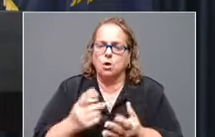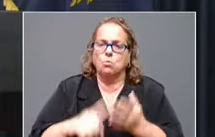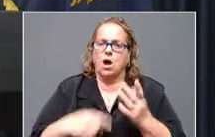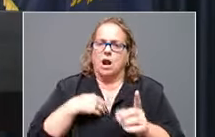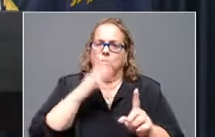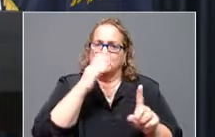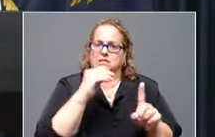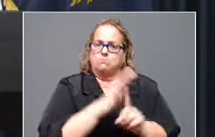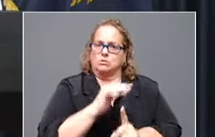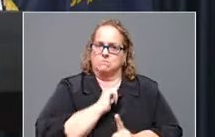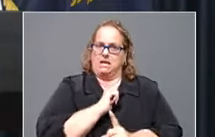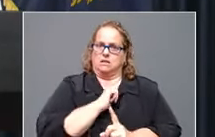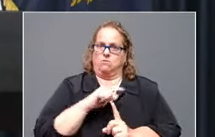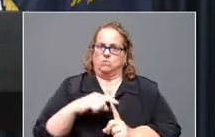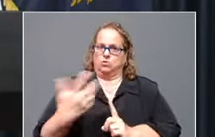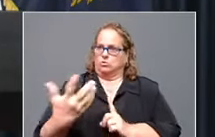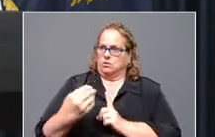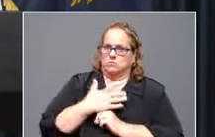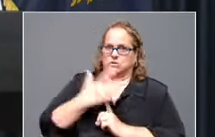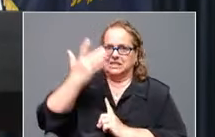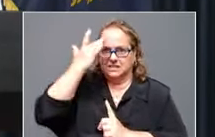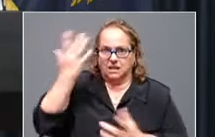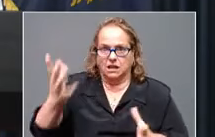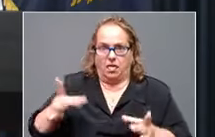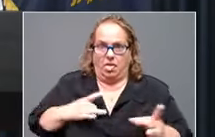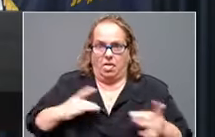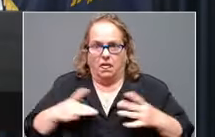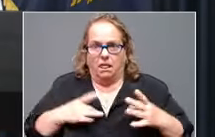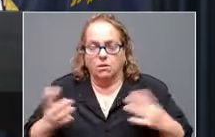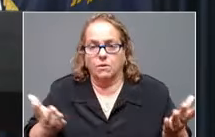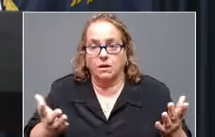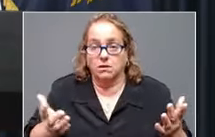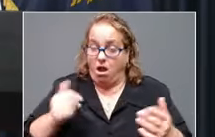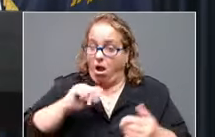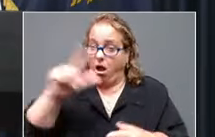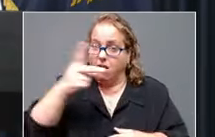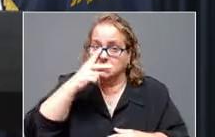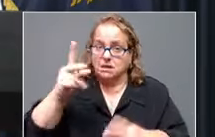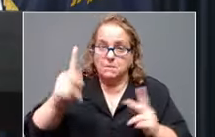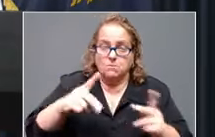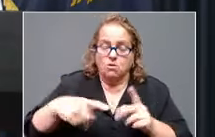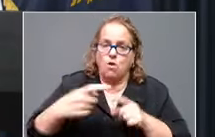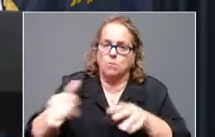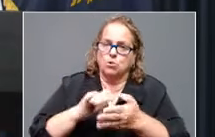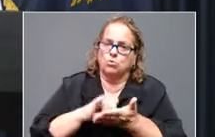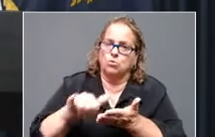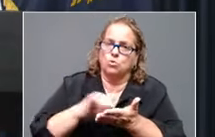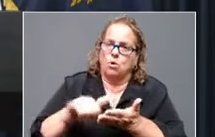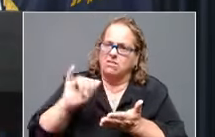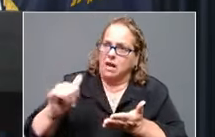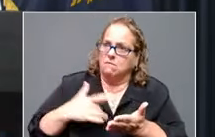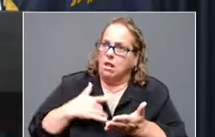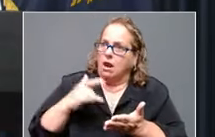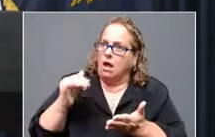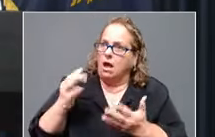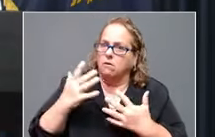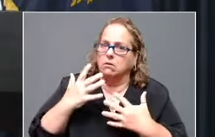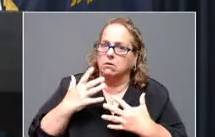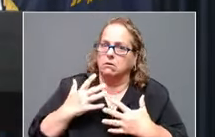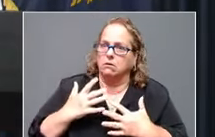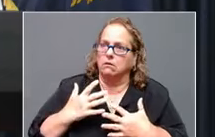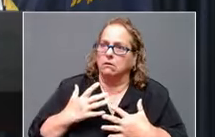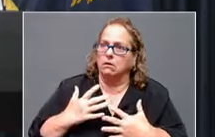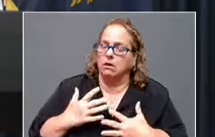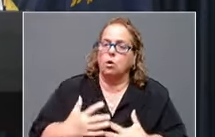nursing. Patients suddenly left alone to fight through sickness or to succumb to their illness alone.